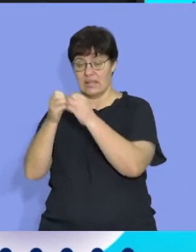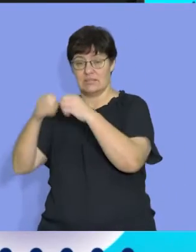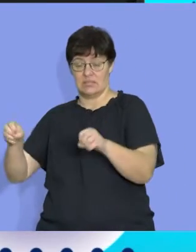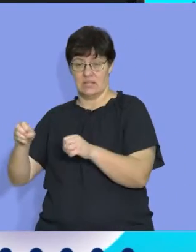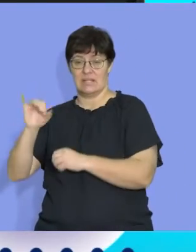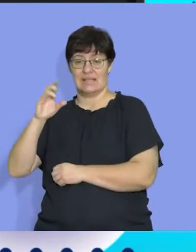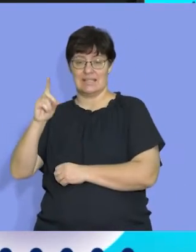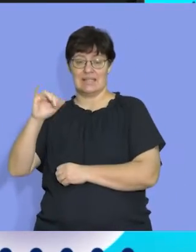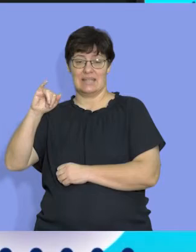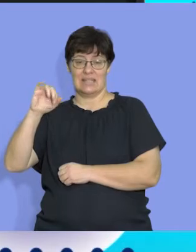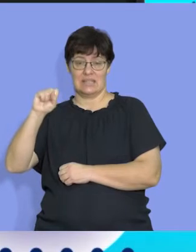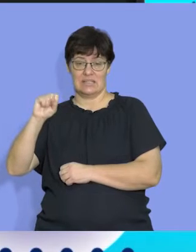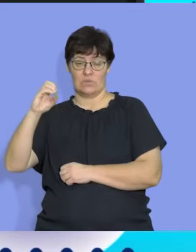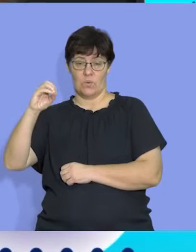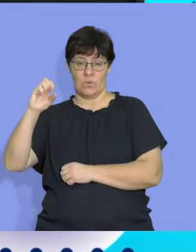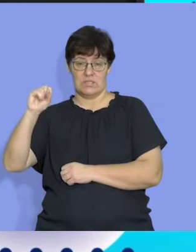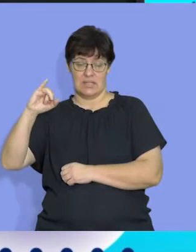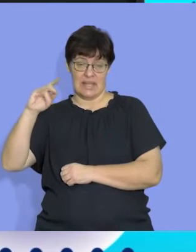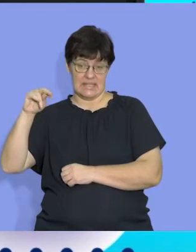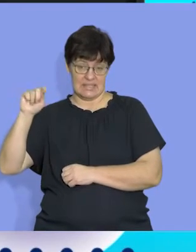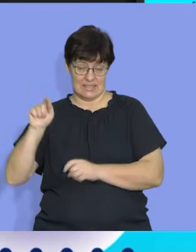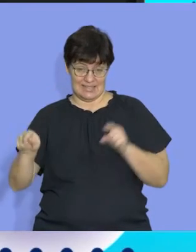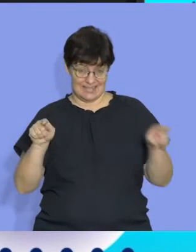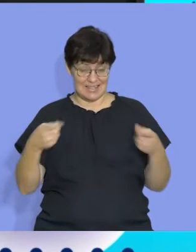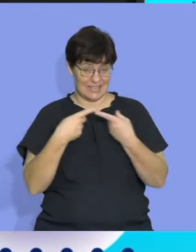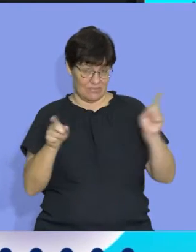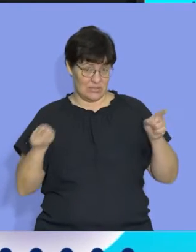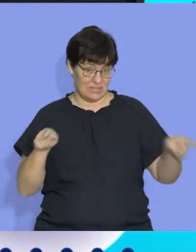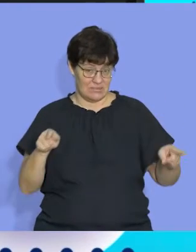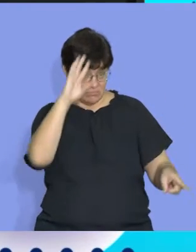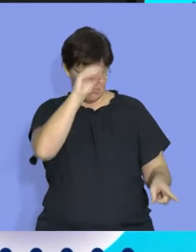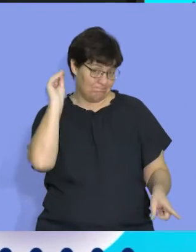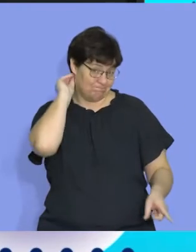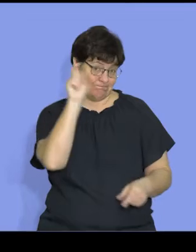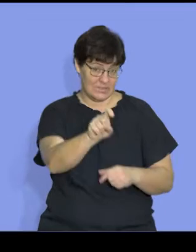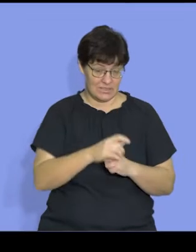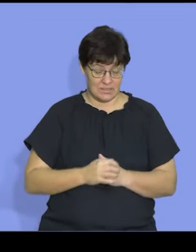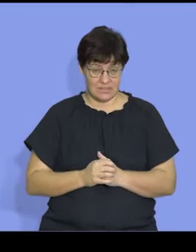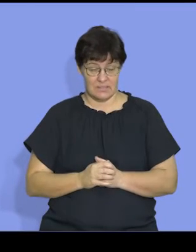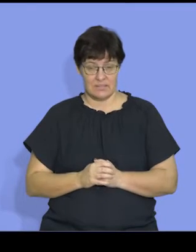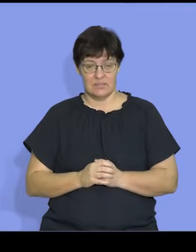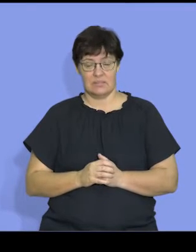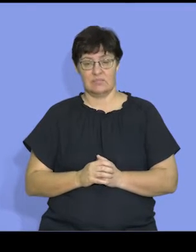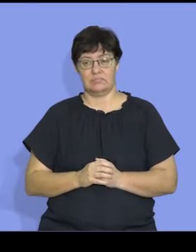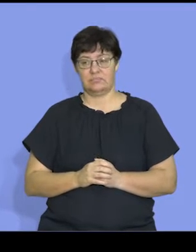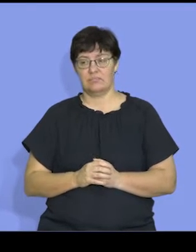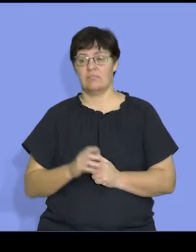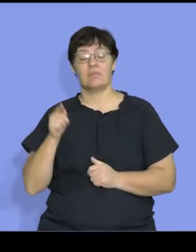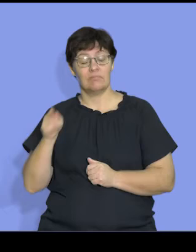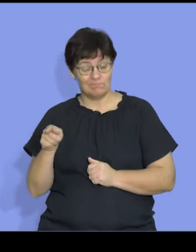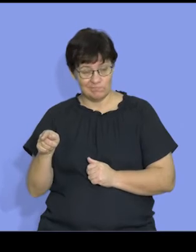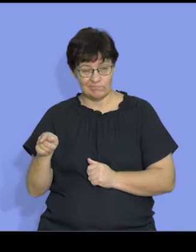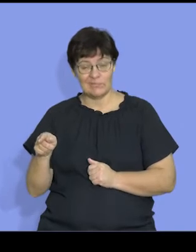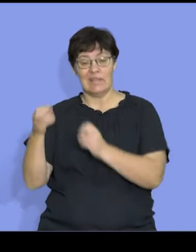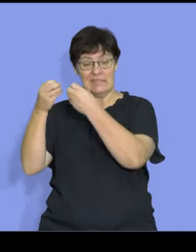of describing the strength of these acids and bases. Right. And then also we are saying that the extent of dissociation